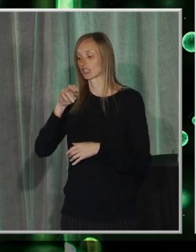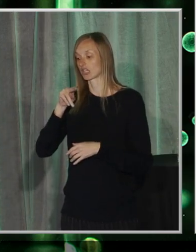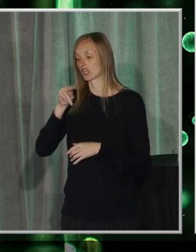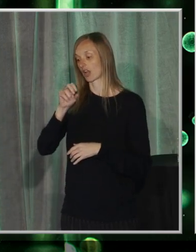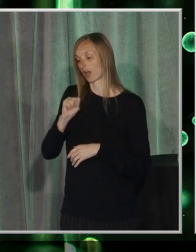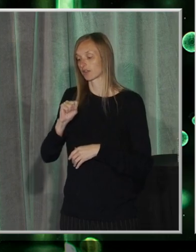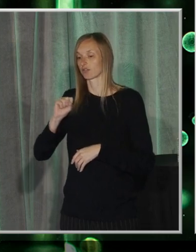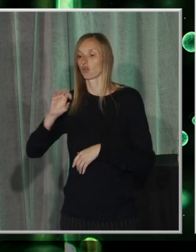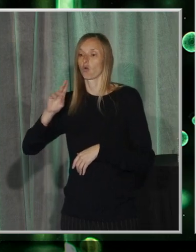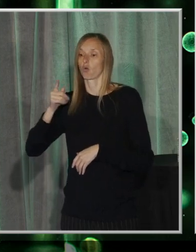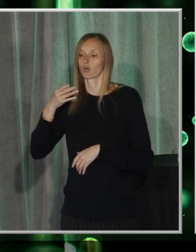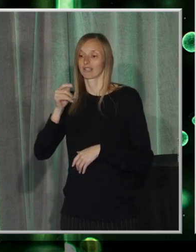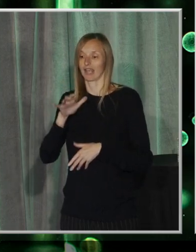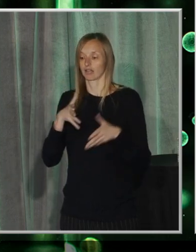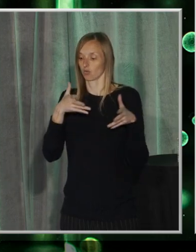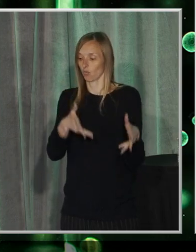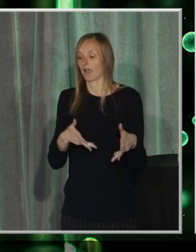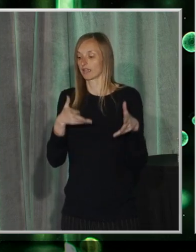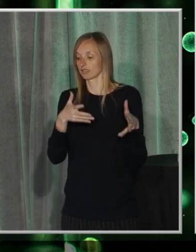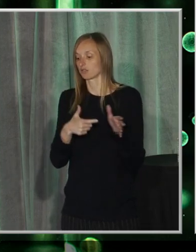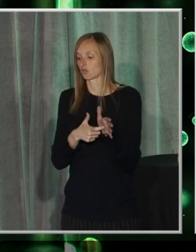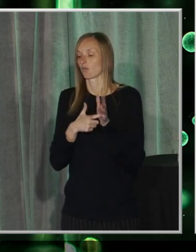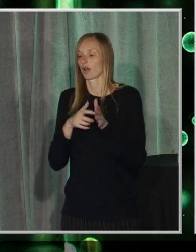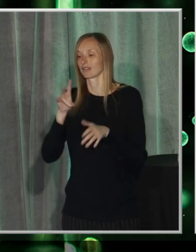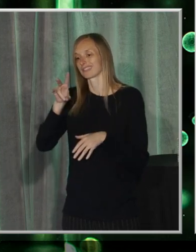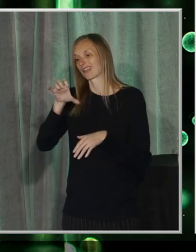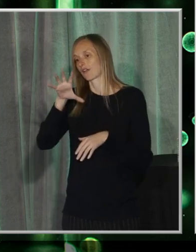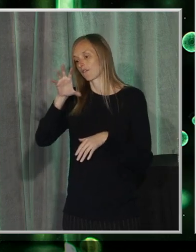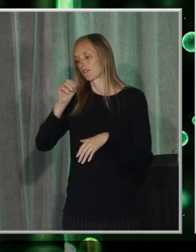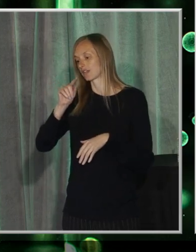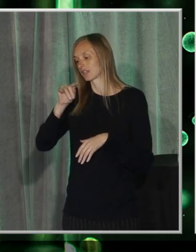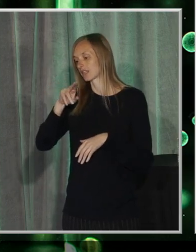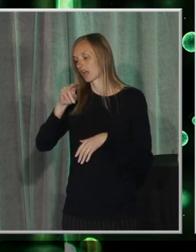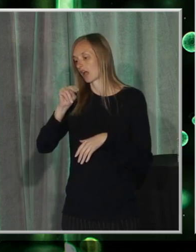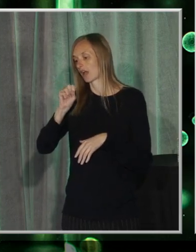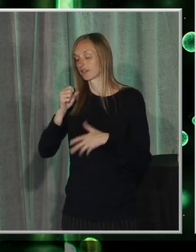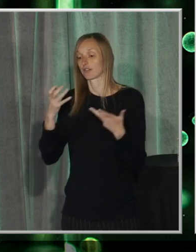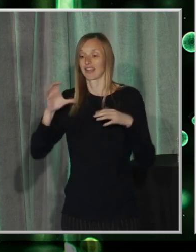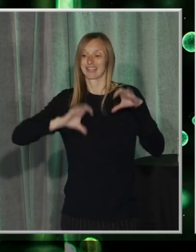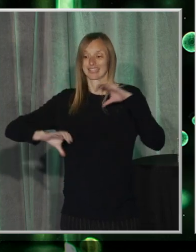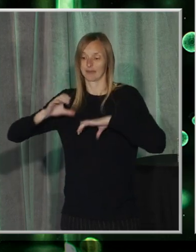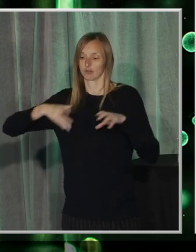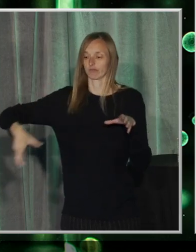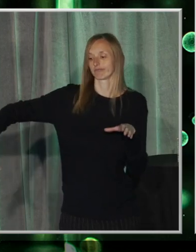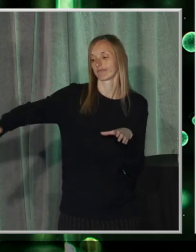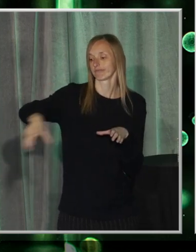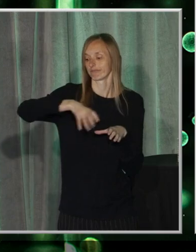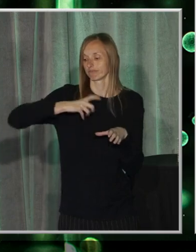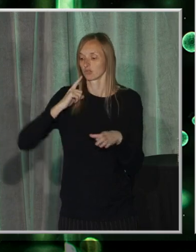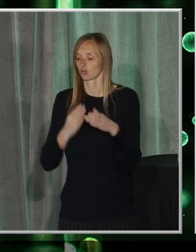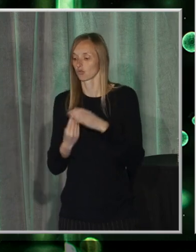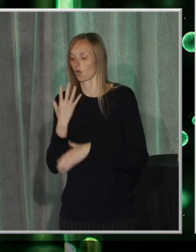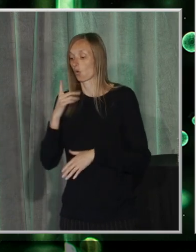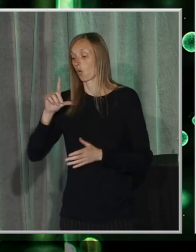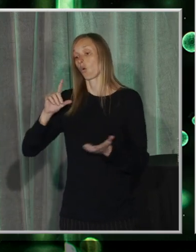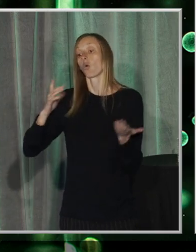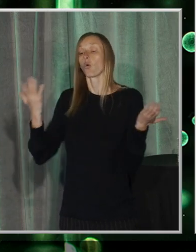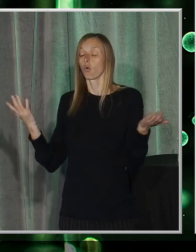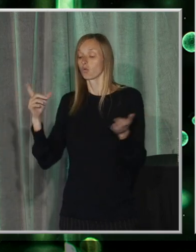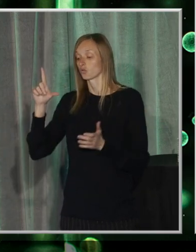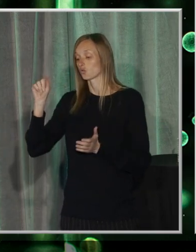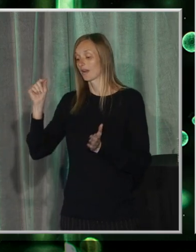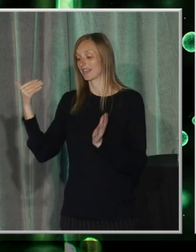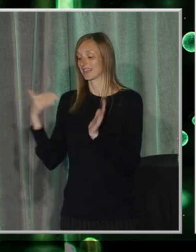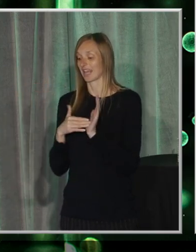waste, requiring 750 tons of chemical fertilizer or 20,000 tons